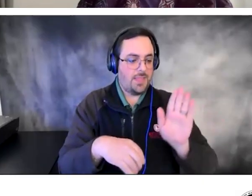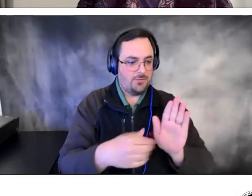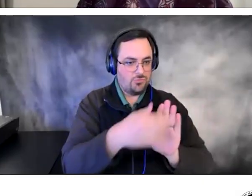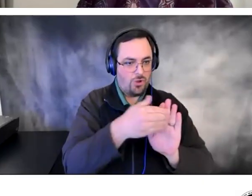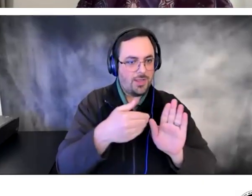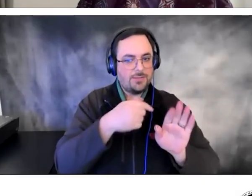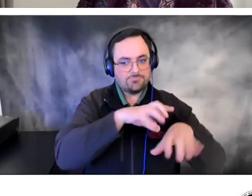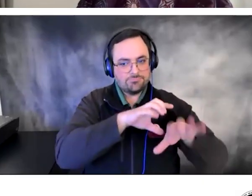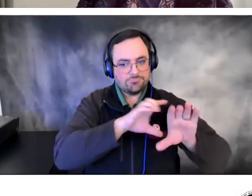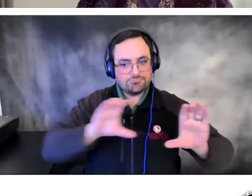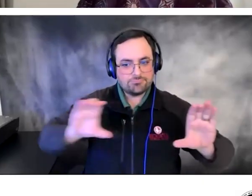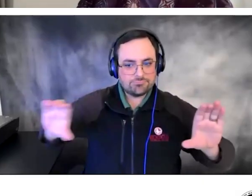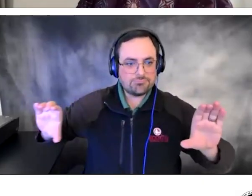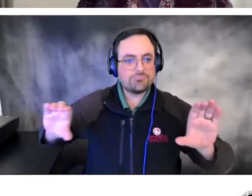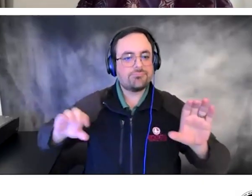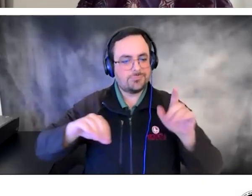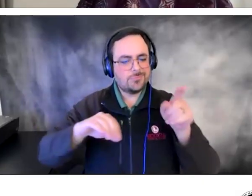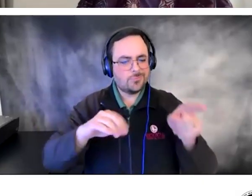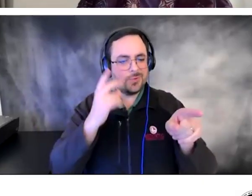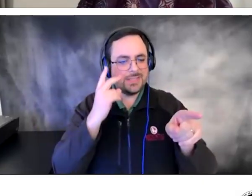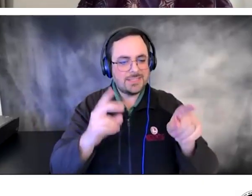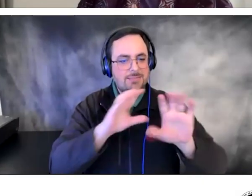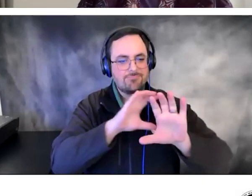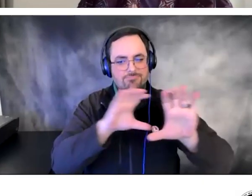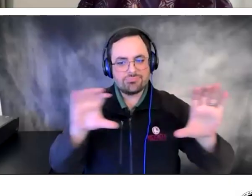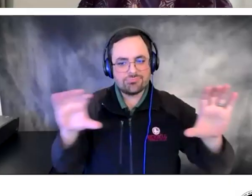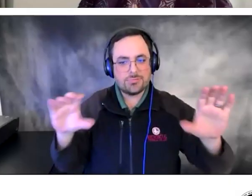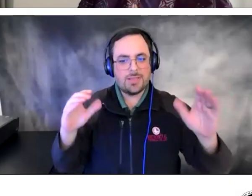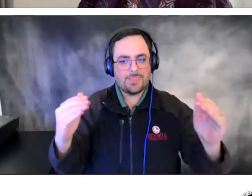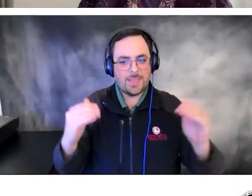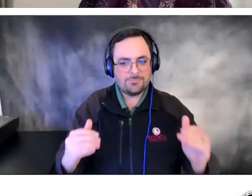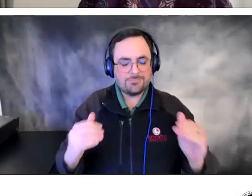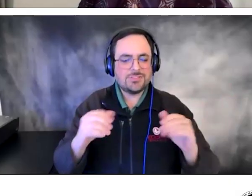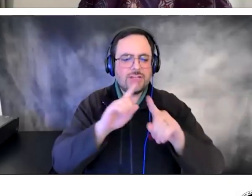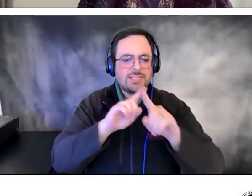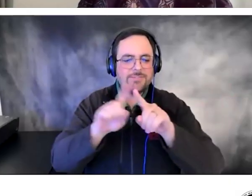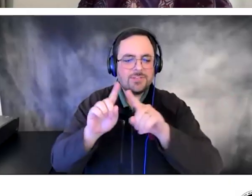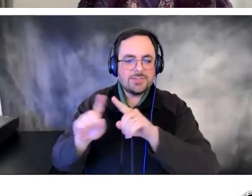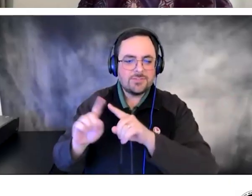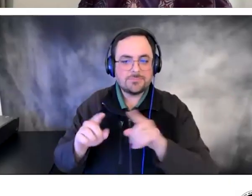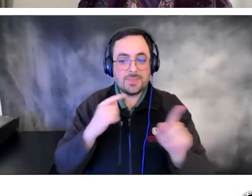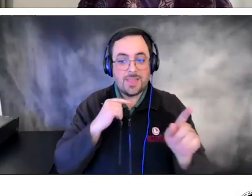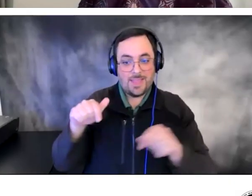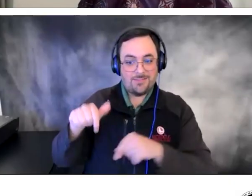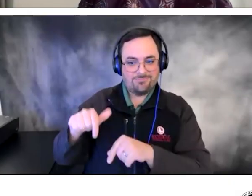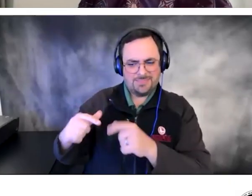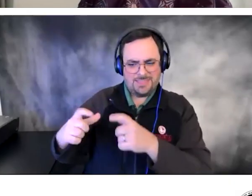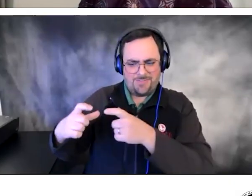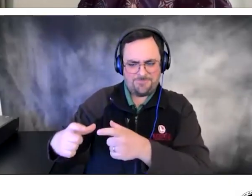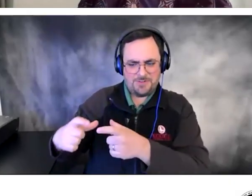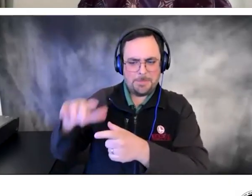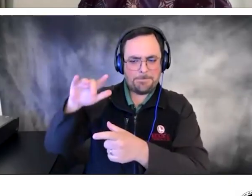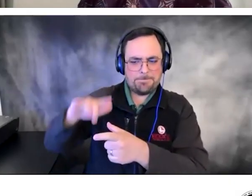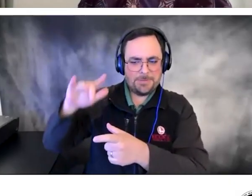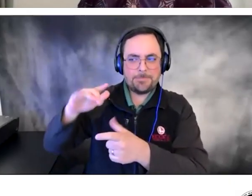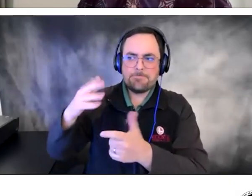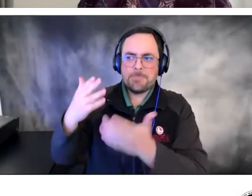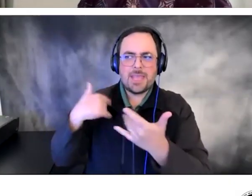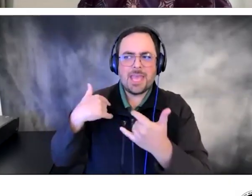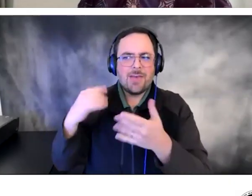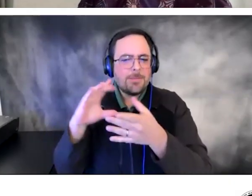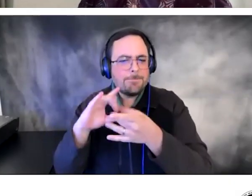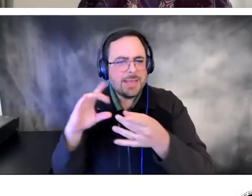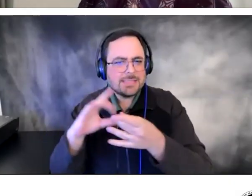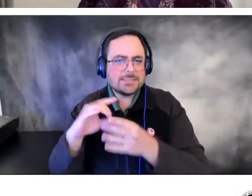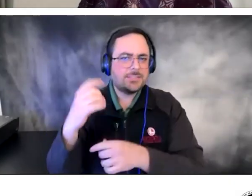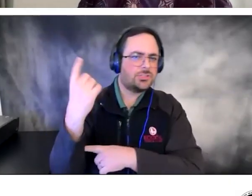to it and a copy of the book being represented. So we see a switch here that must have some kind of a message related